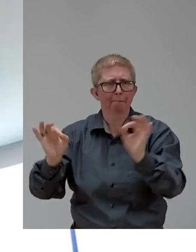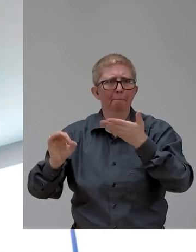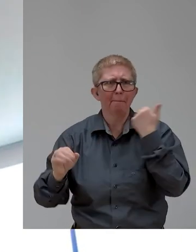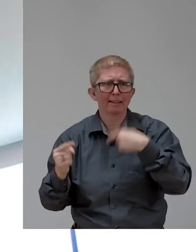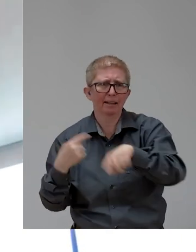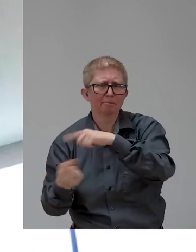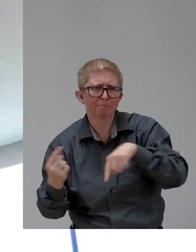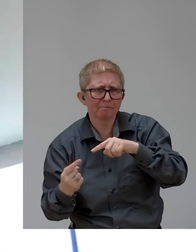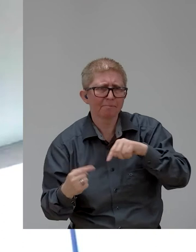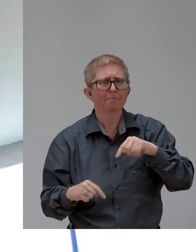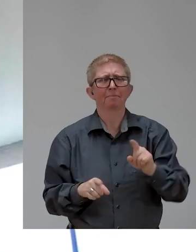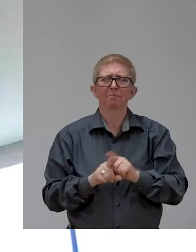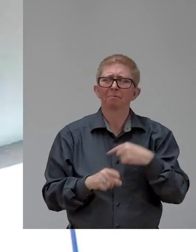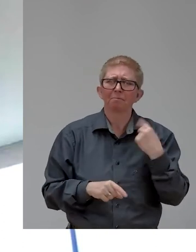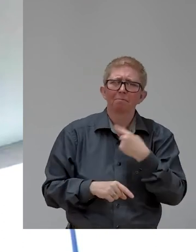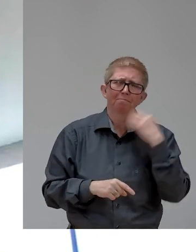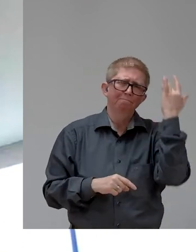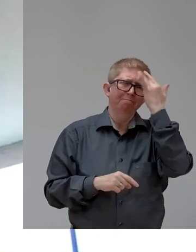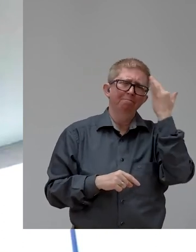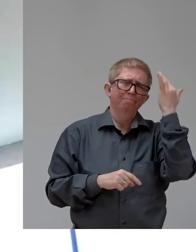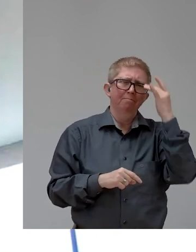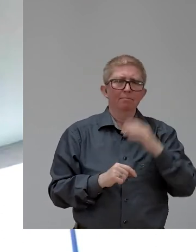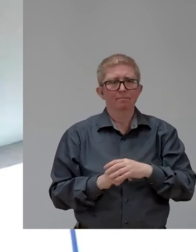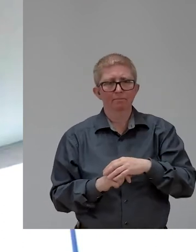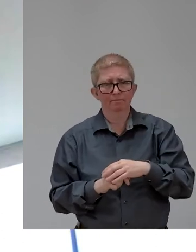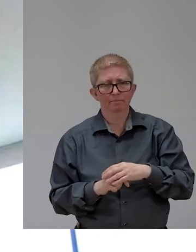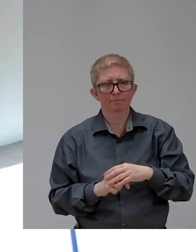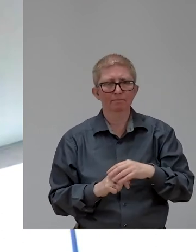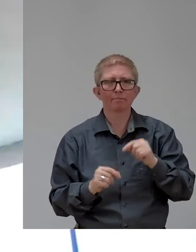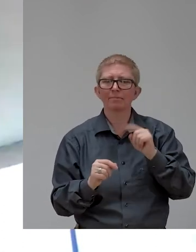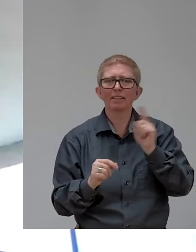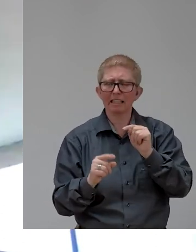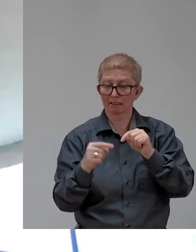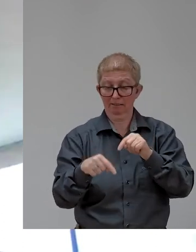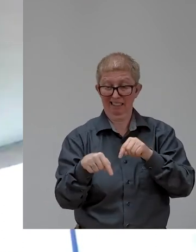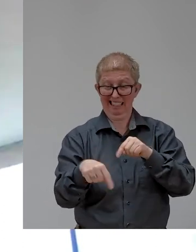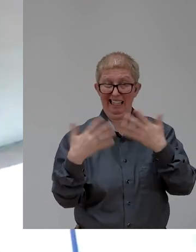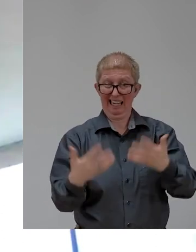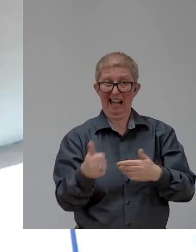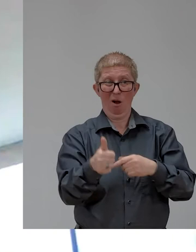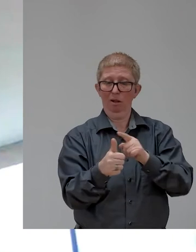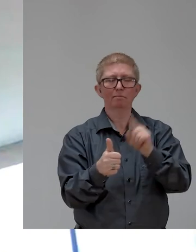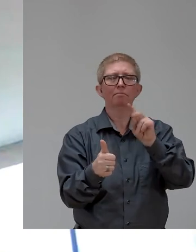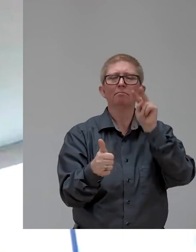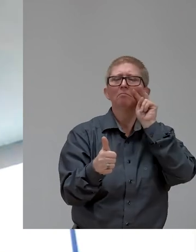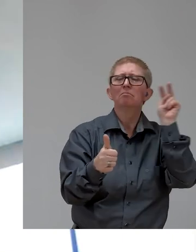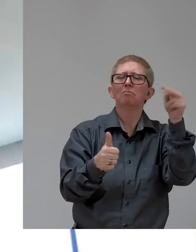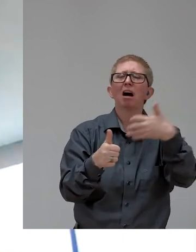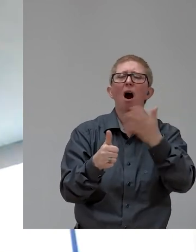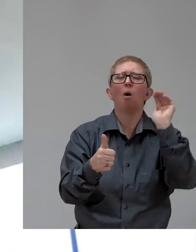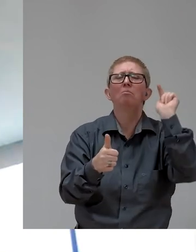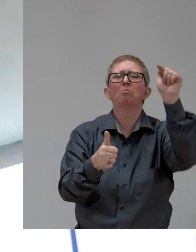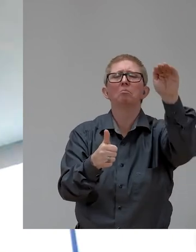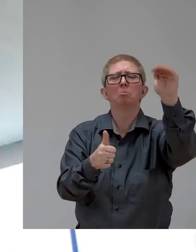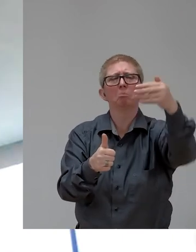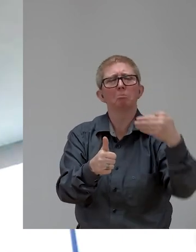see a bit further than that, and while deciding, we we try to see how far it can go